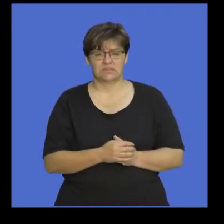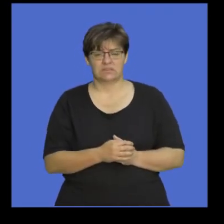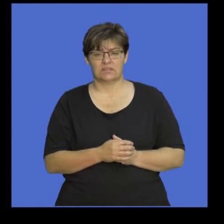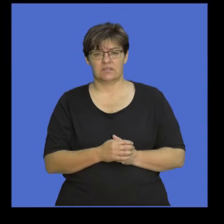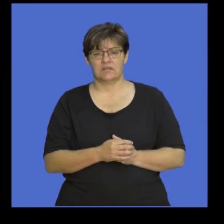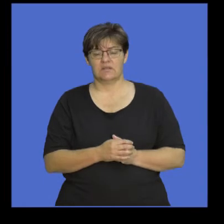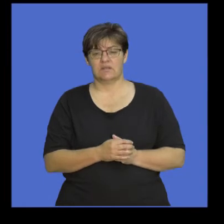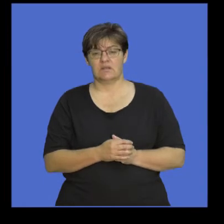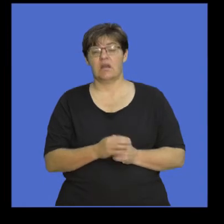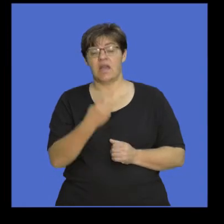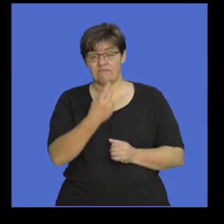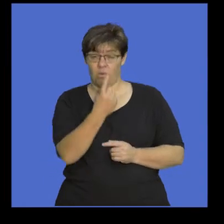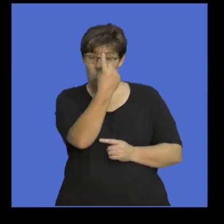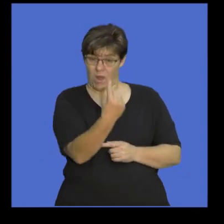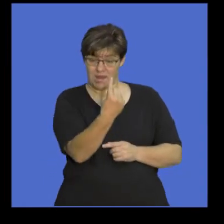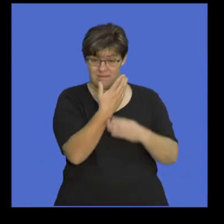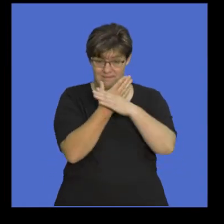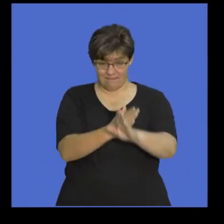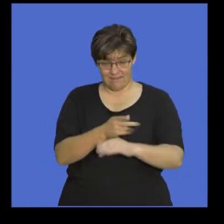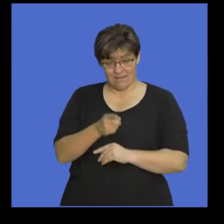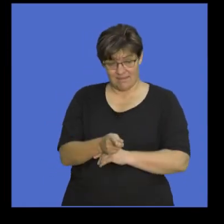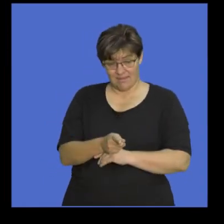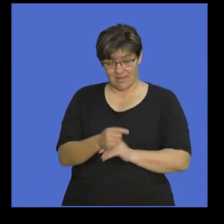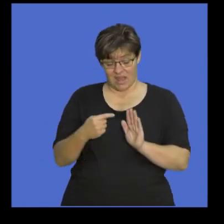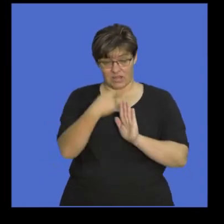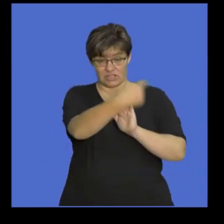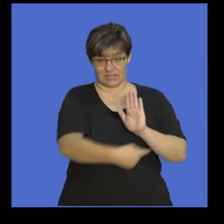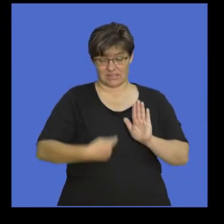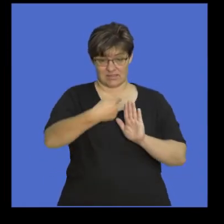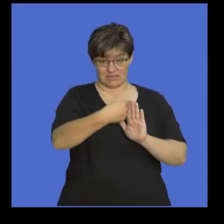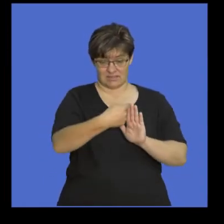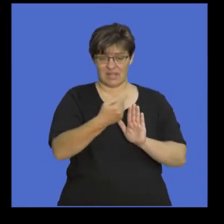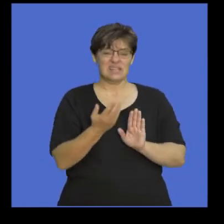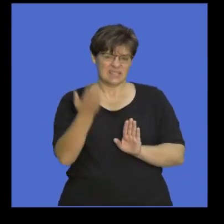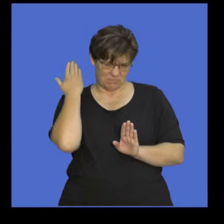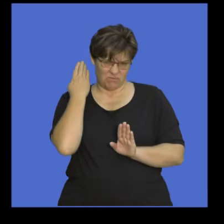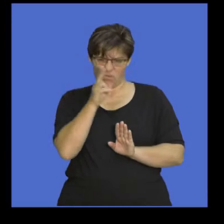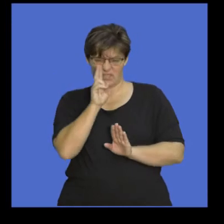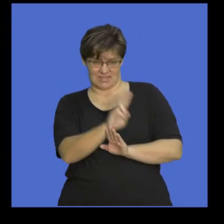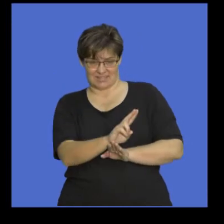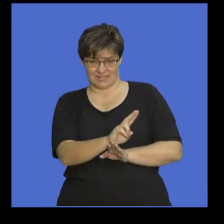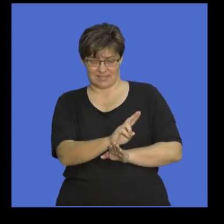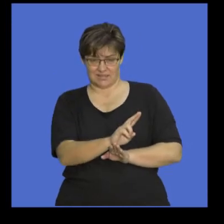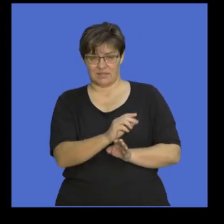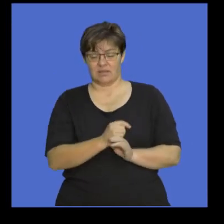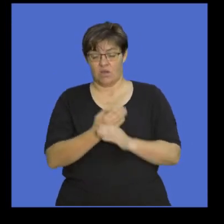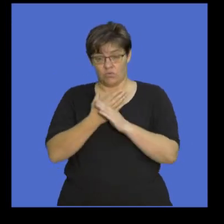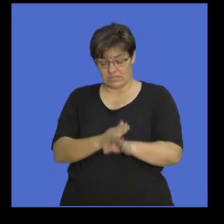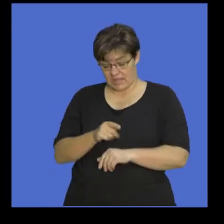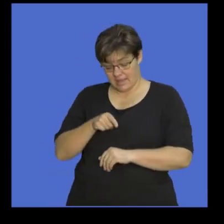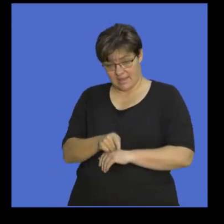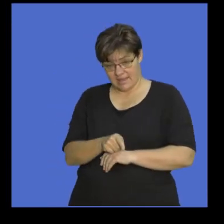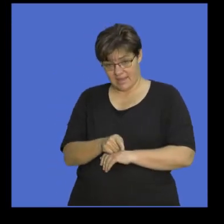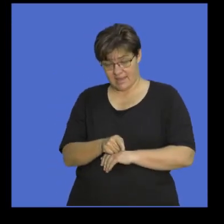okay? This is what we are saying. There's only one, if there's only one resistor in a circuit, as we have seen in the previous example, the